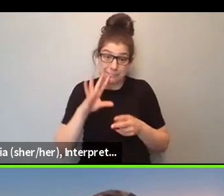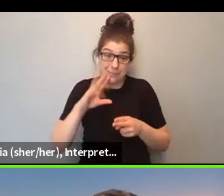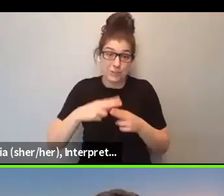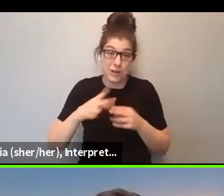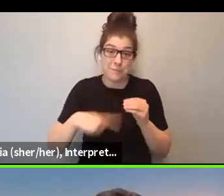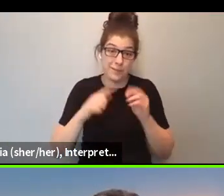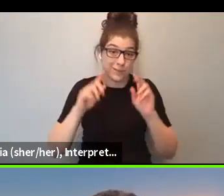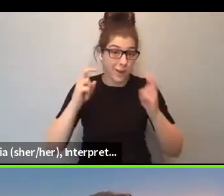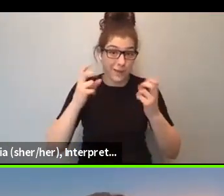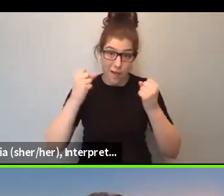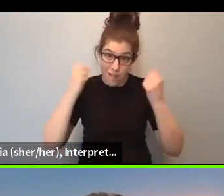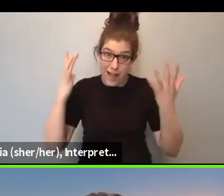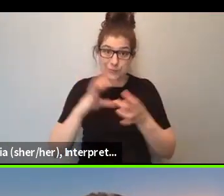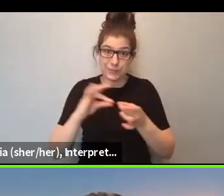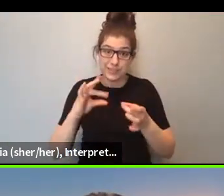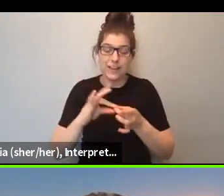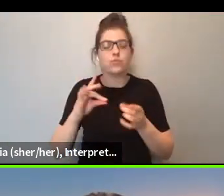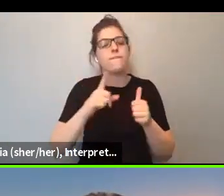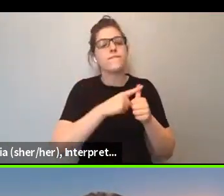of the question,